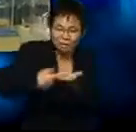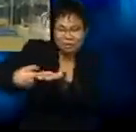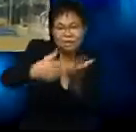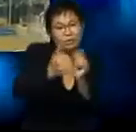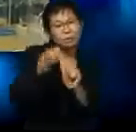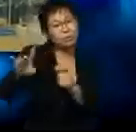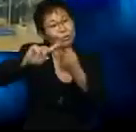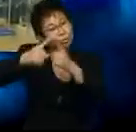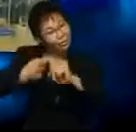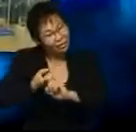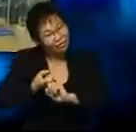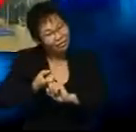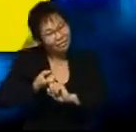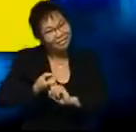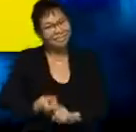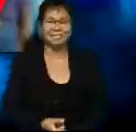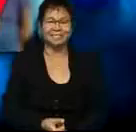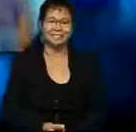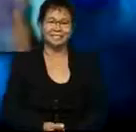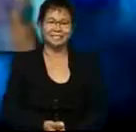your friends.